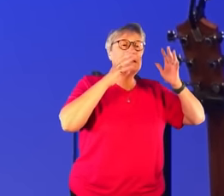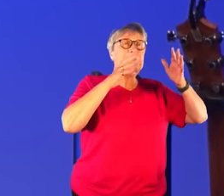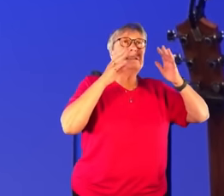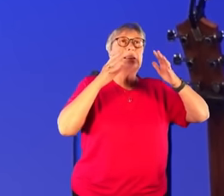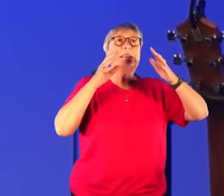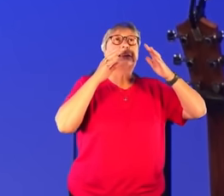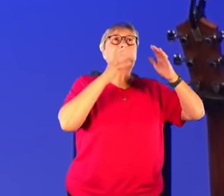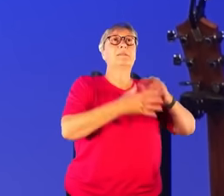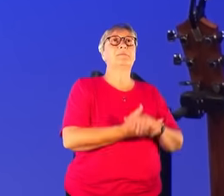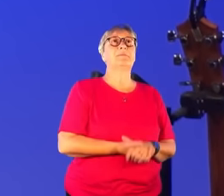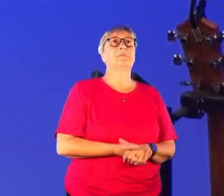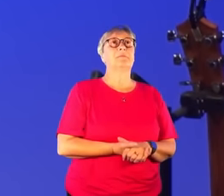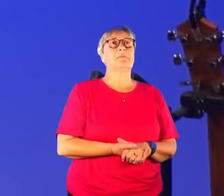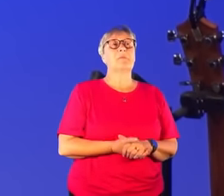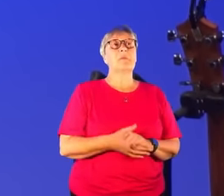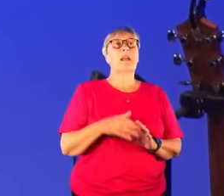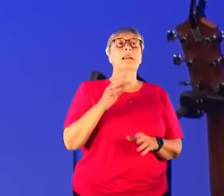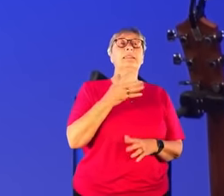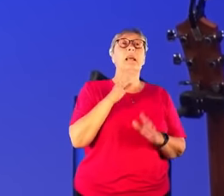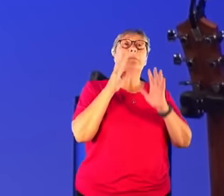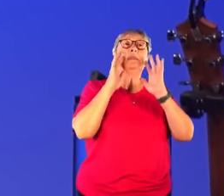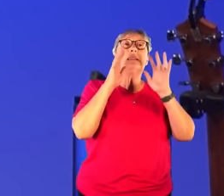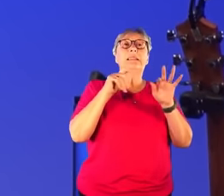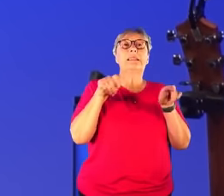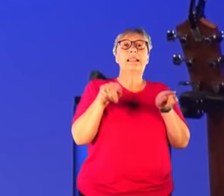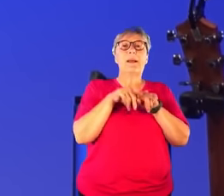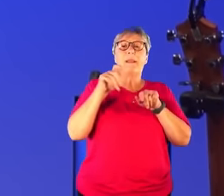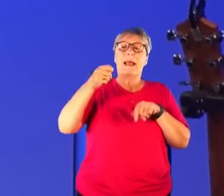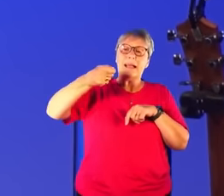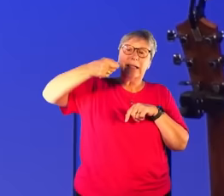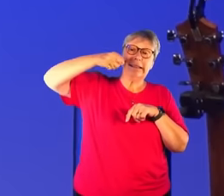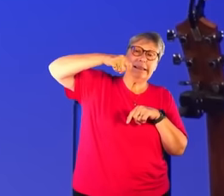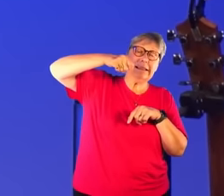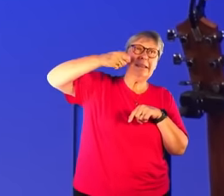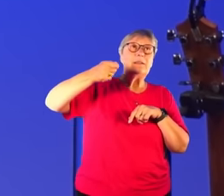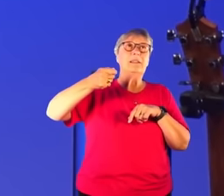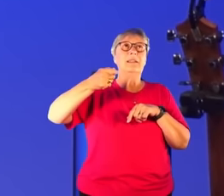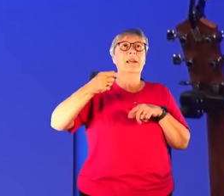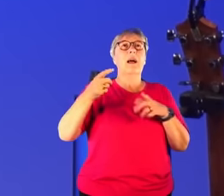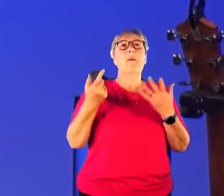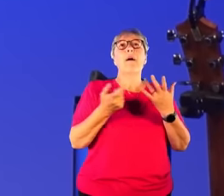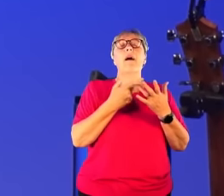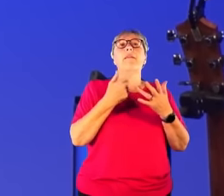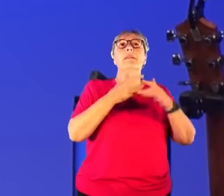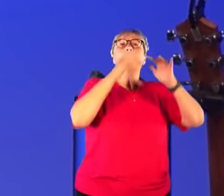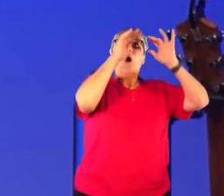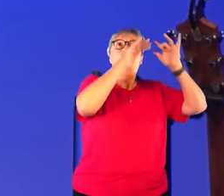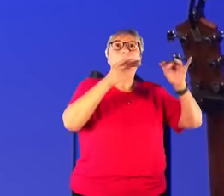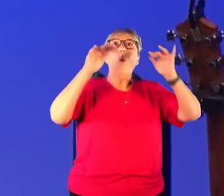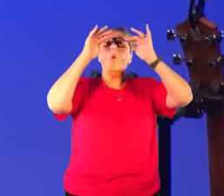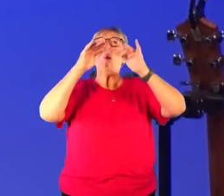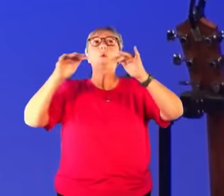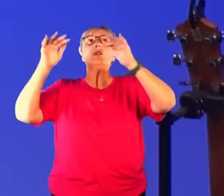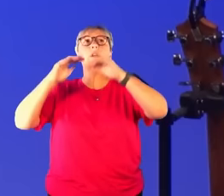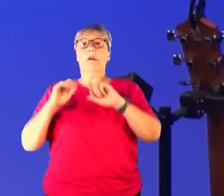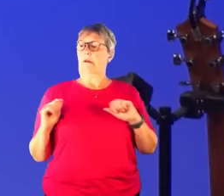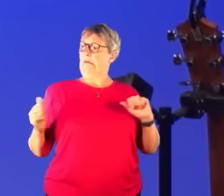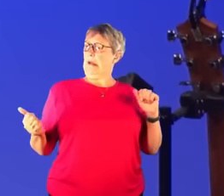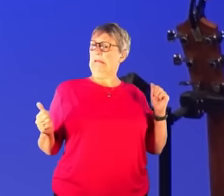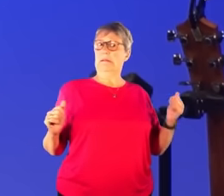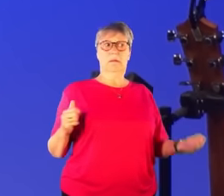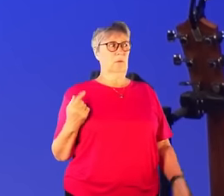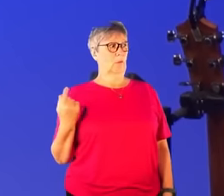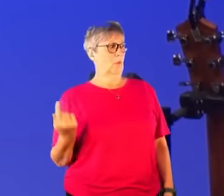Some might be the size of a teaspoon, others the size of an ocean. You just never know who you're sitting next